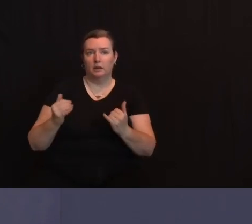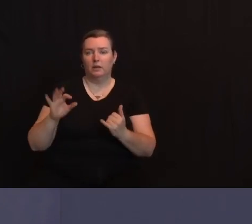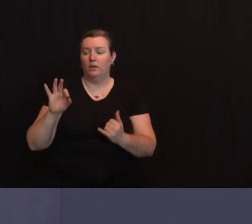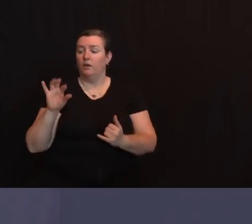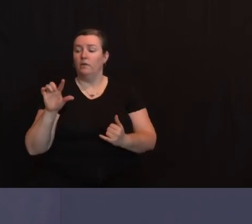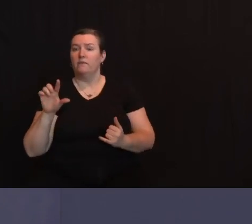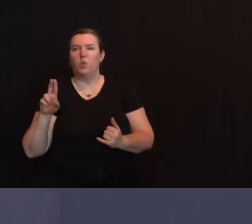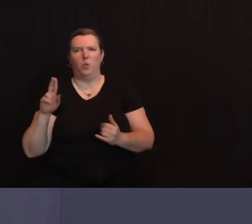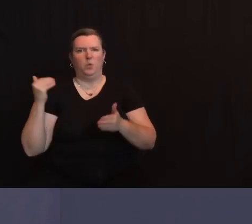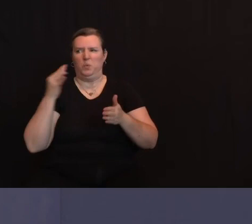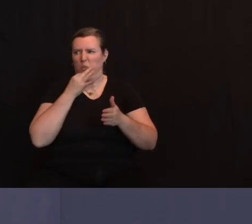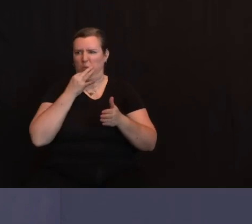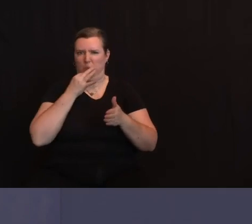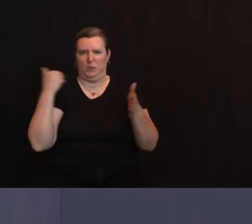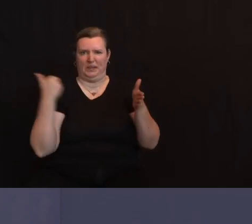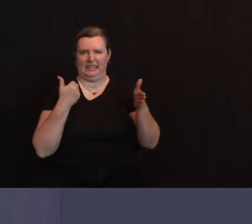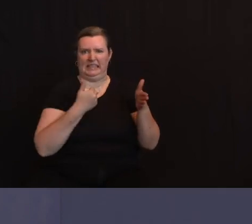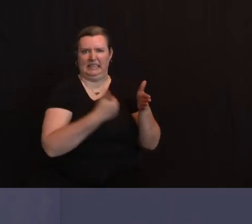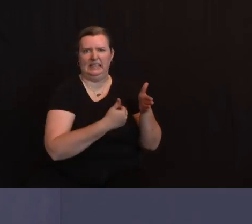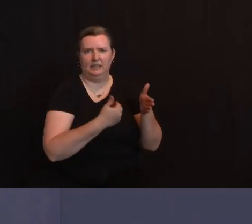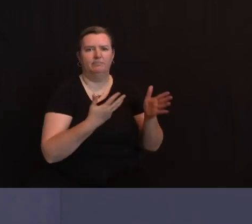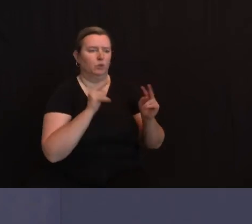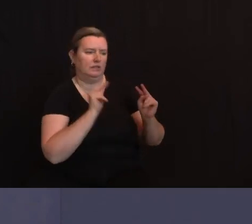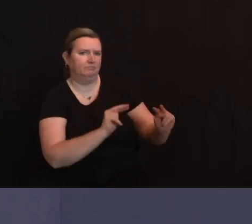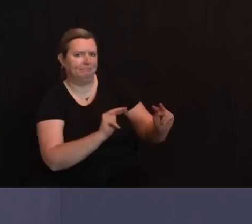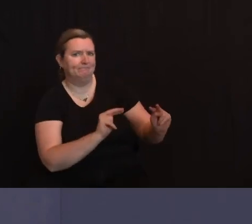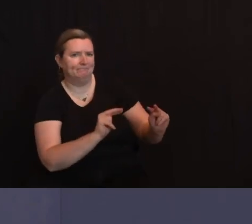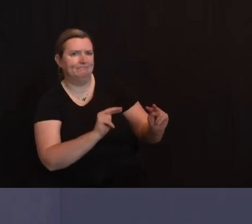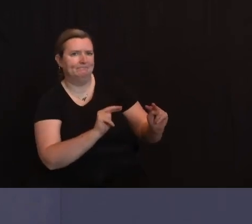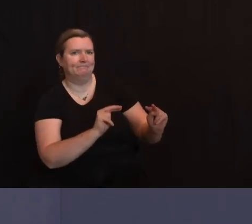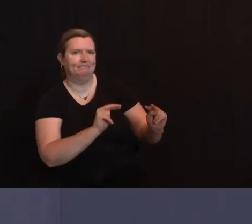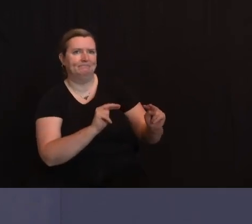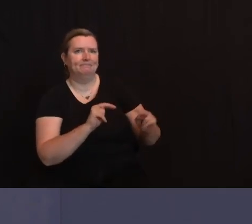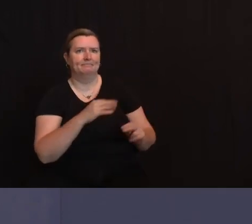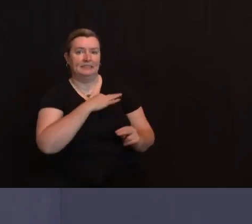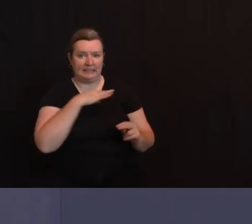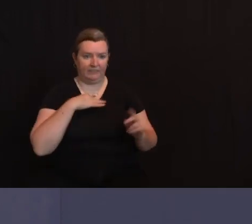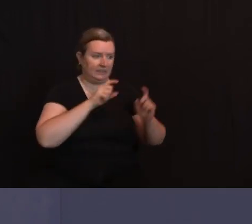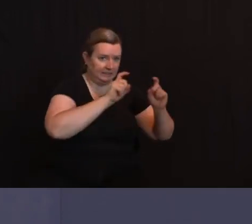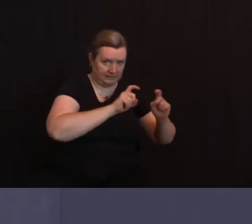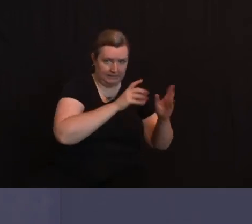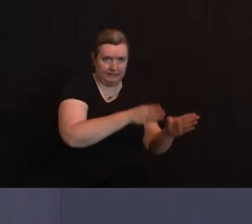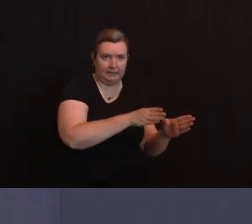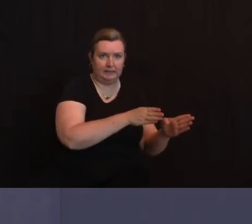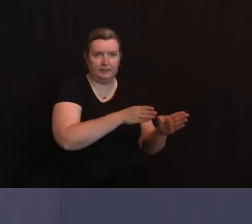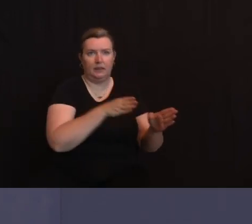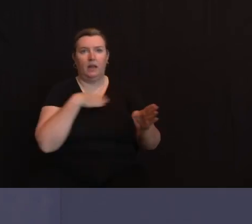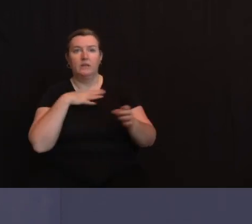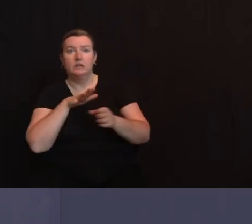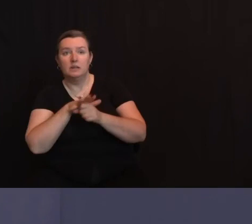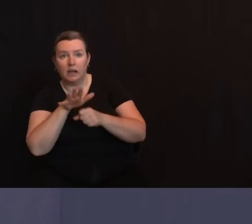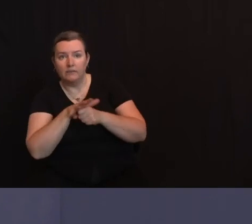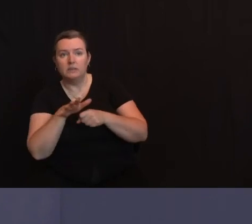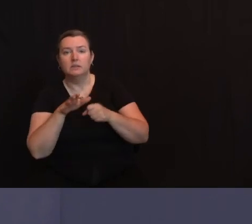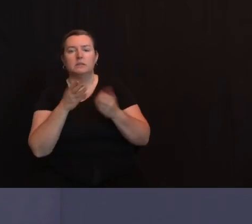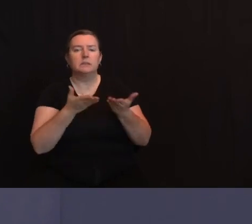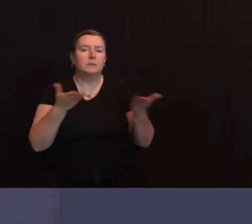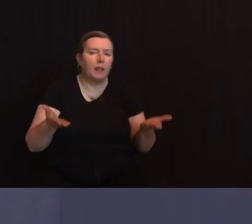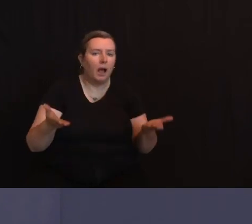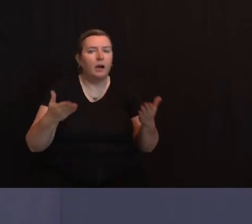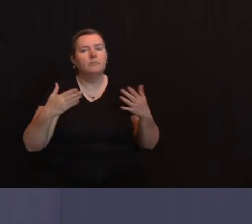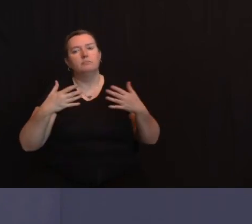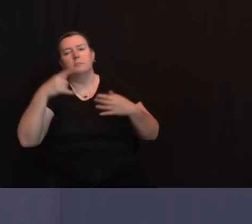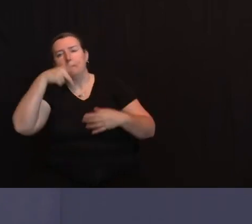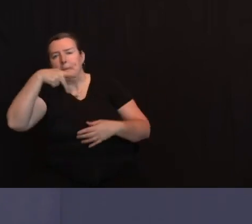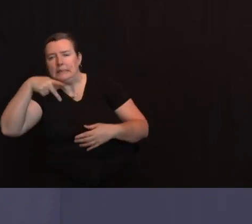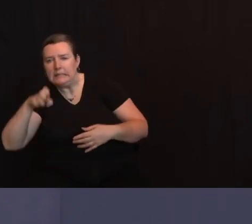monitor COVID testing of residents and staff. It will look at supplies of PPE and therapeutics needed to protect residents